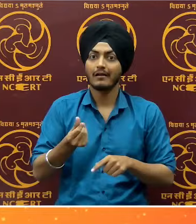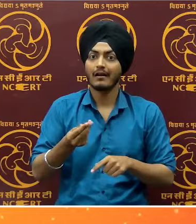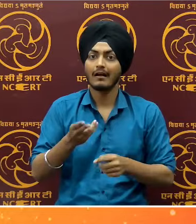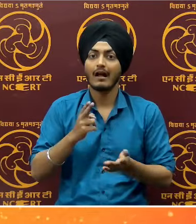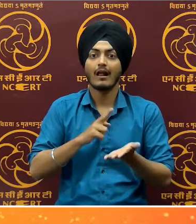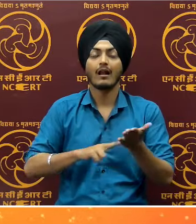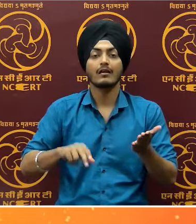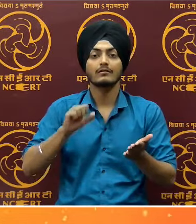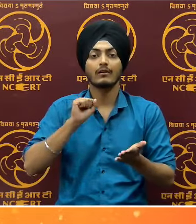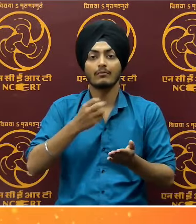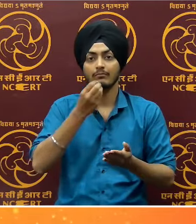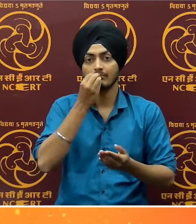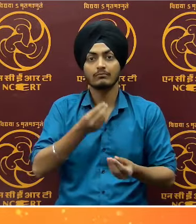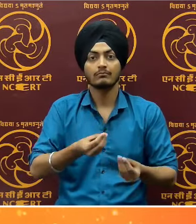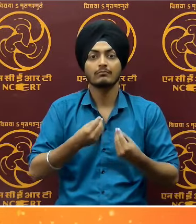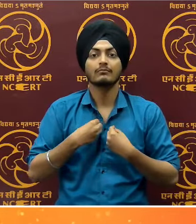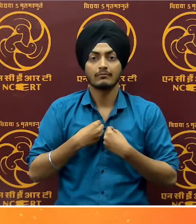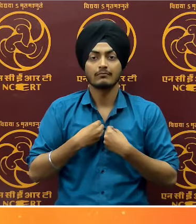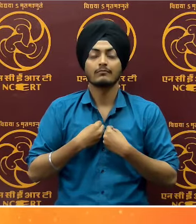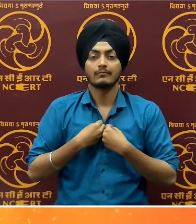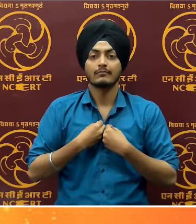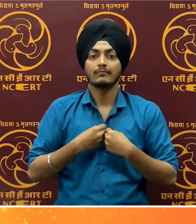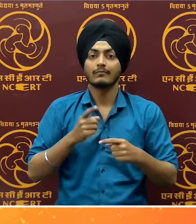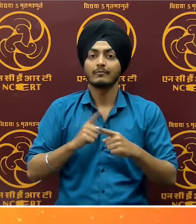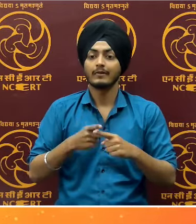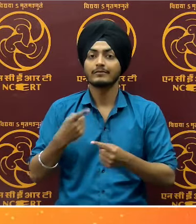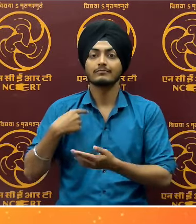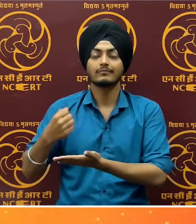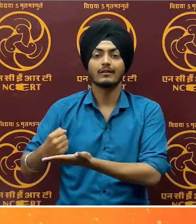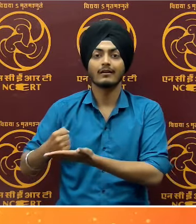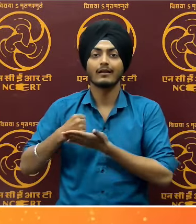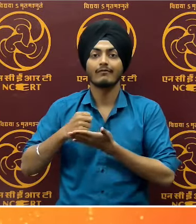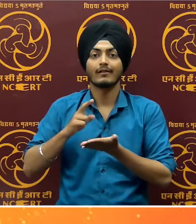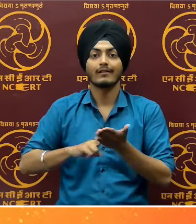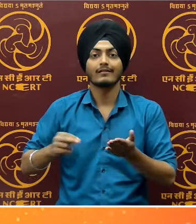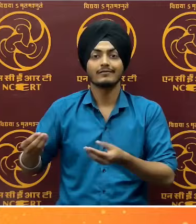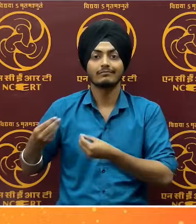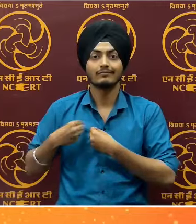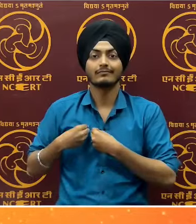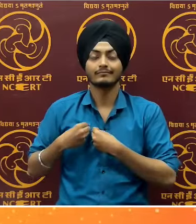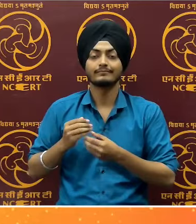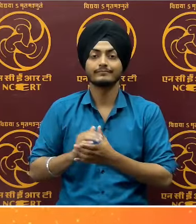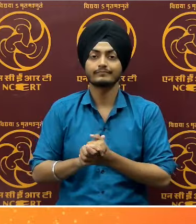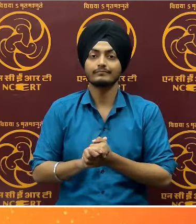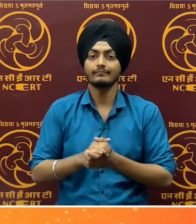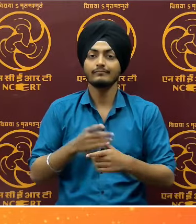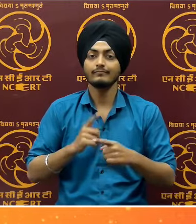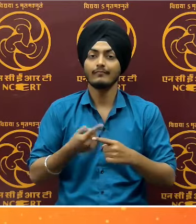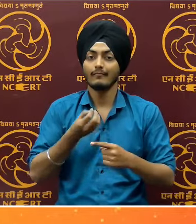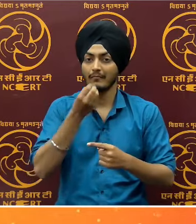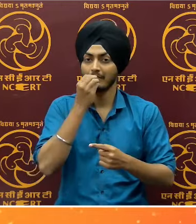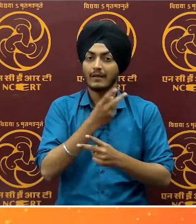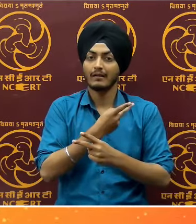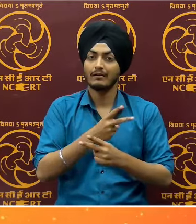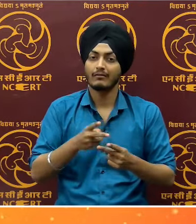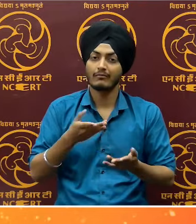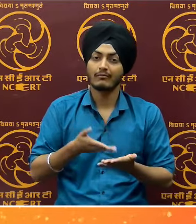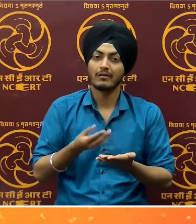Land is fixed in nature and it is the gift of nature. So water, your